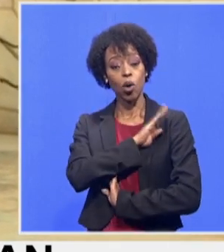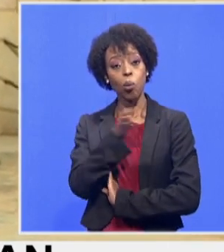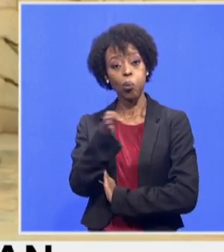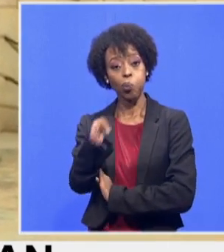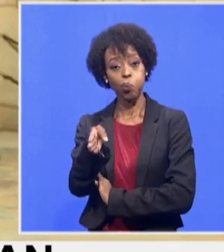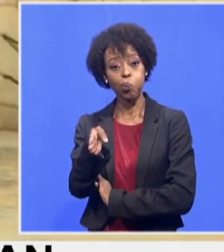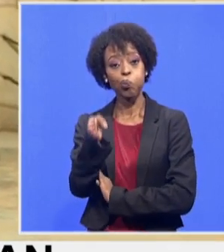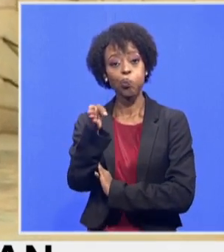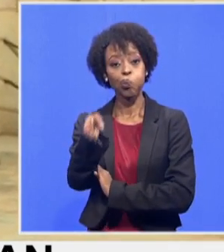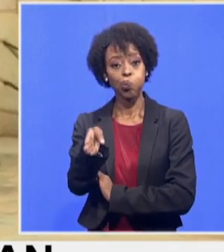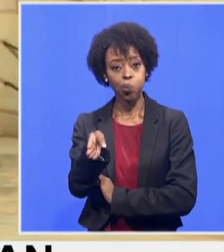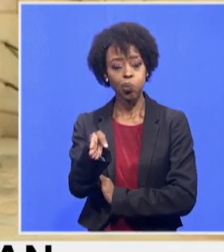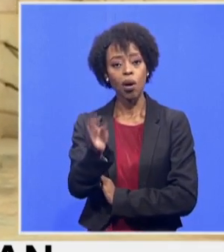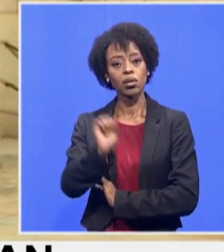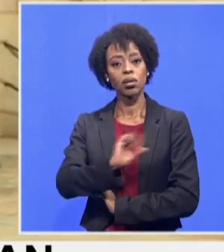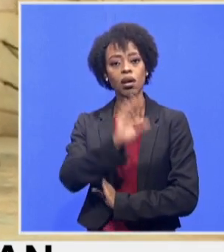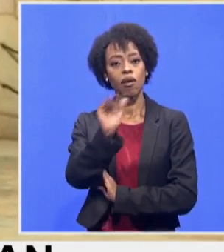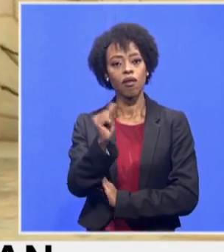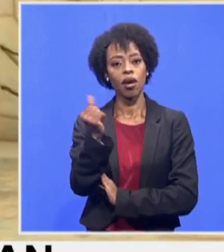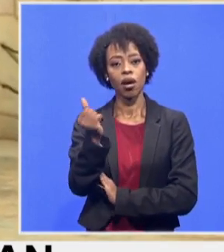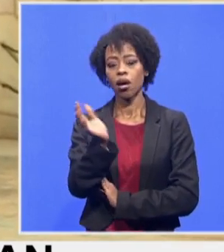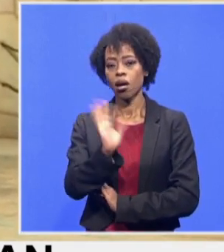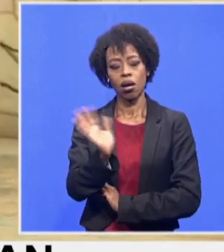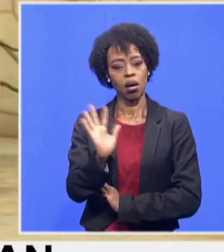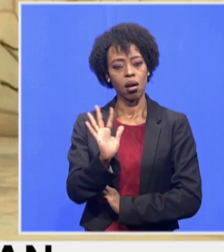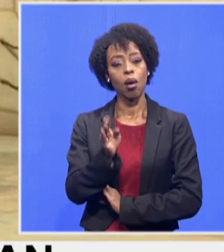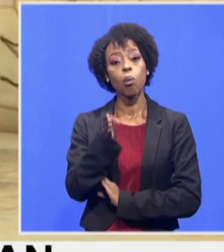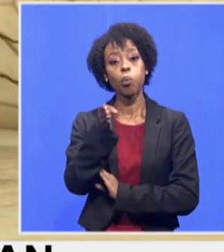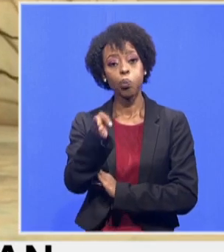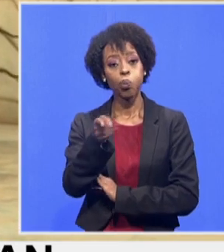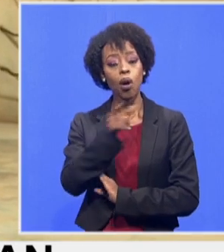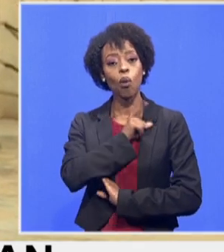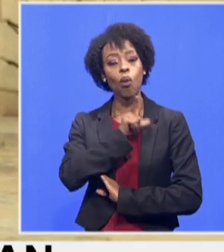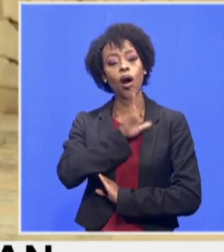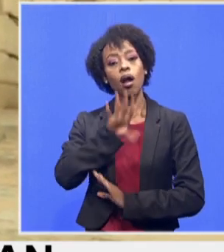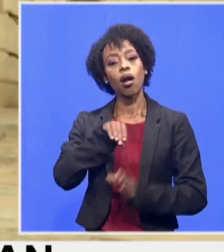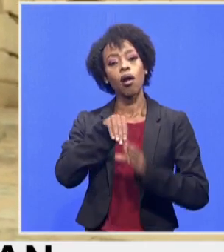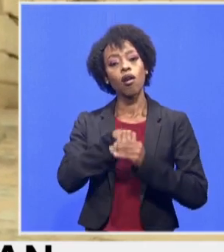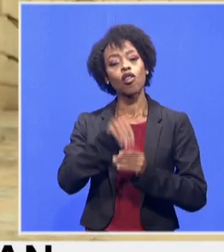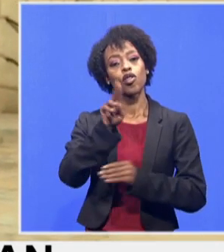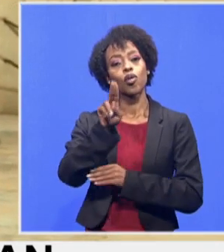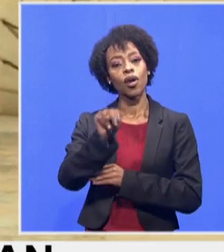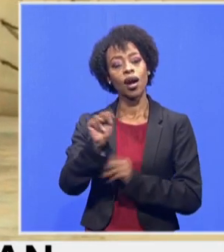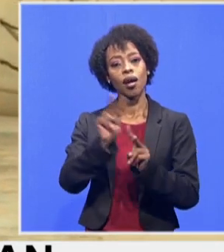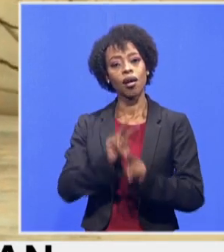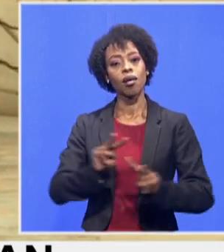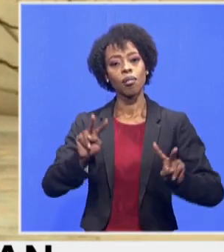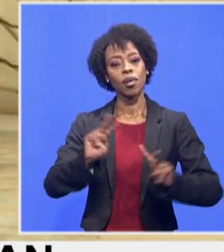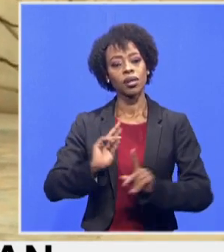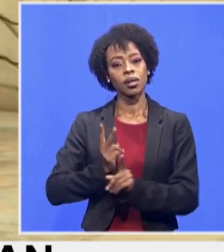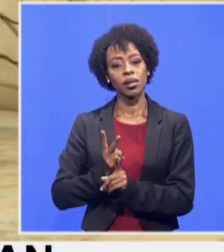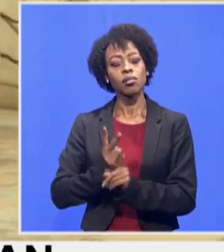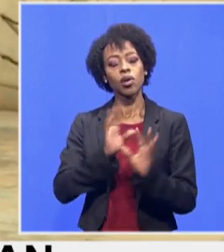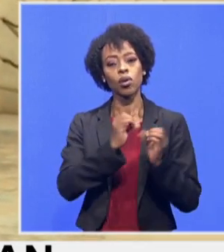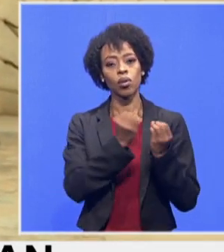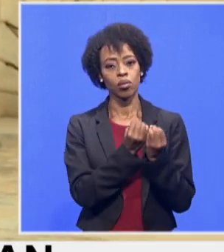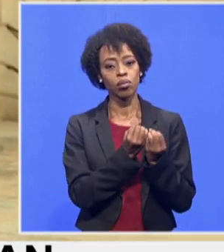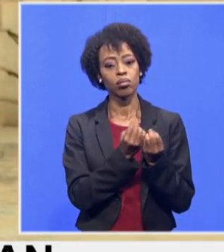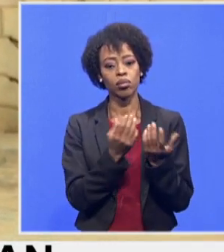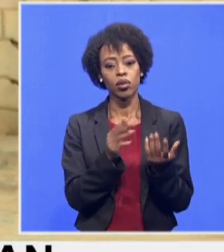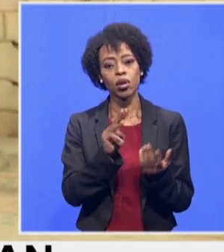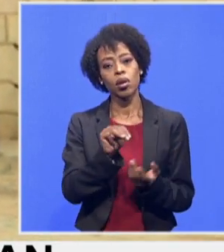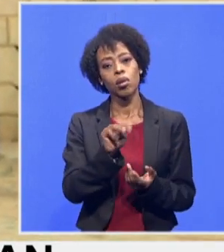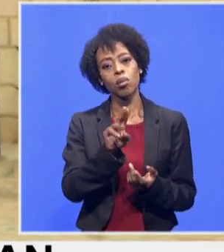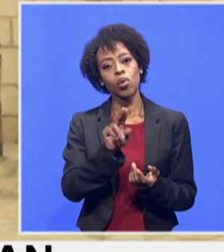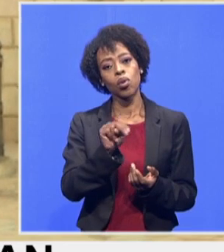not there as South Africa per se, is there as part of the United Nations Peacekeeping Force, MONUSCO, as